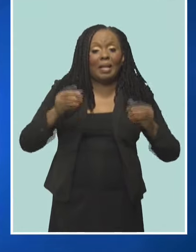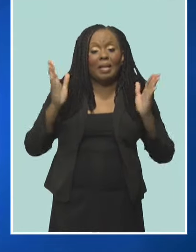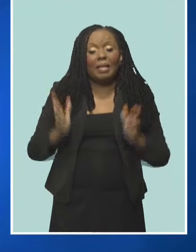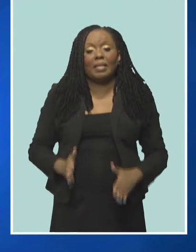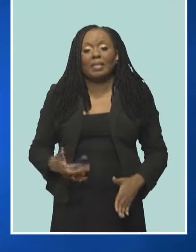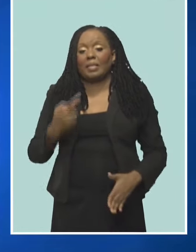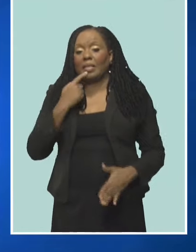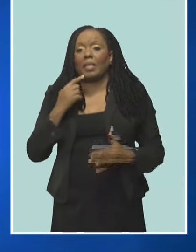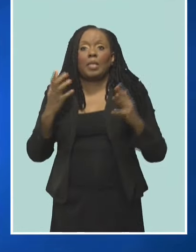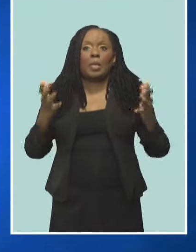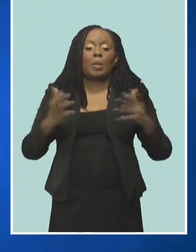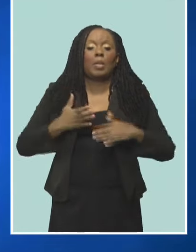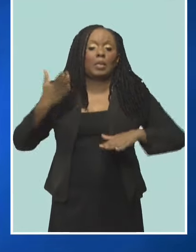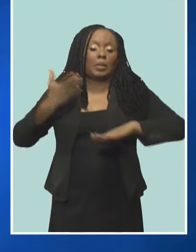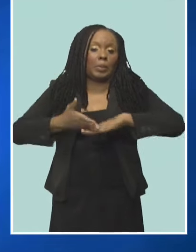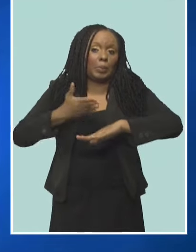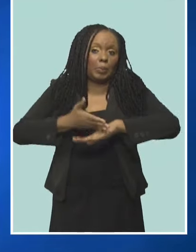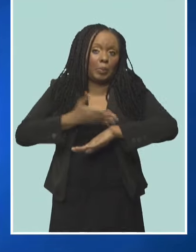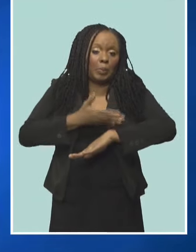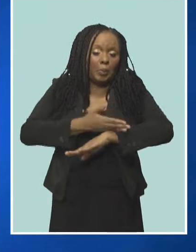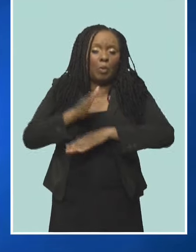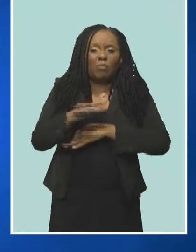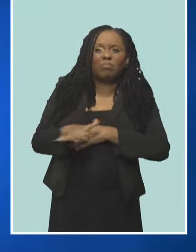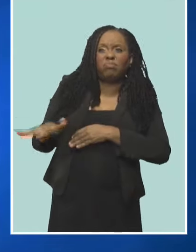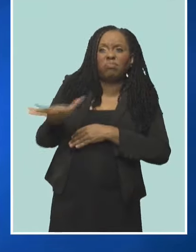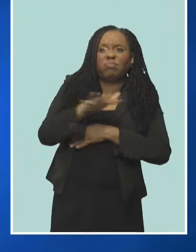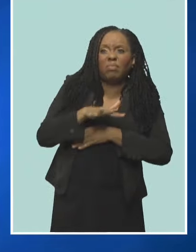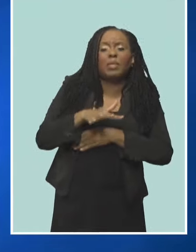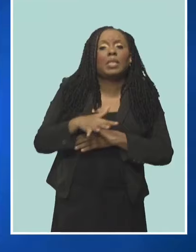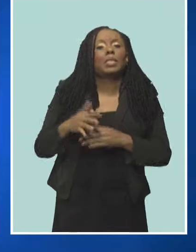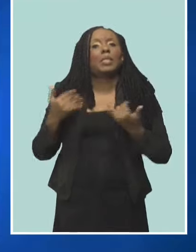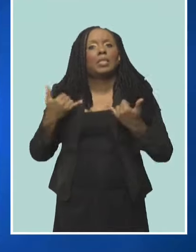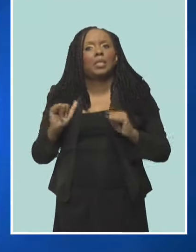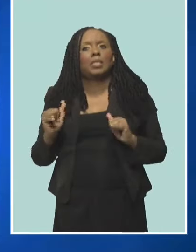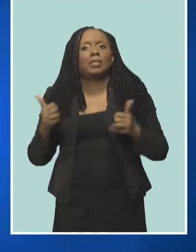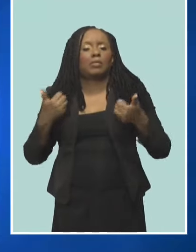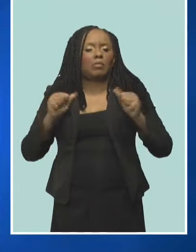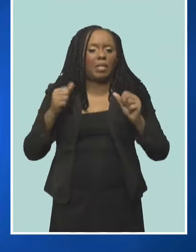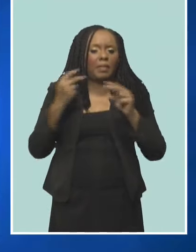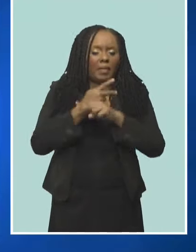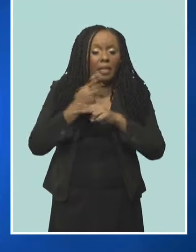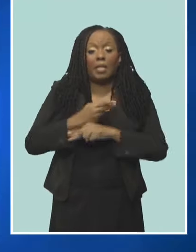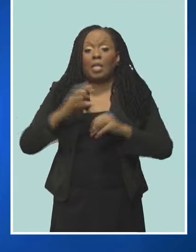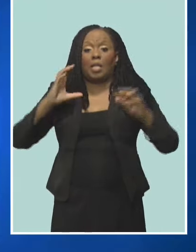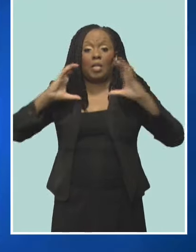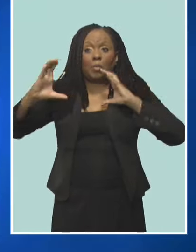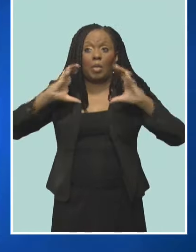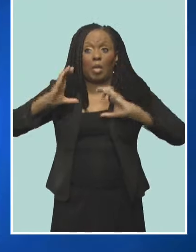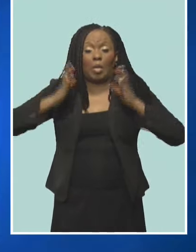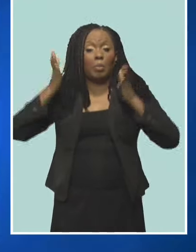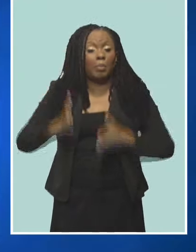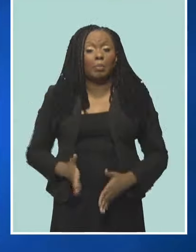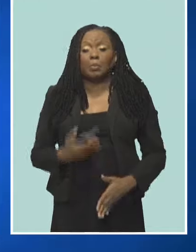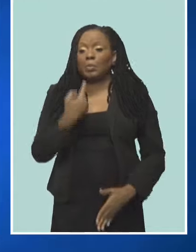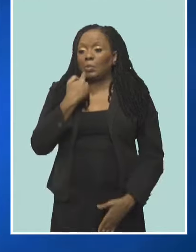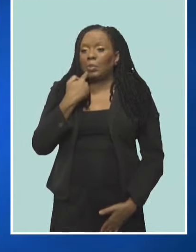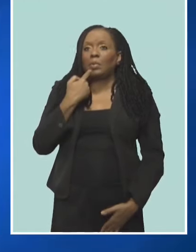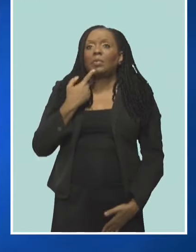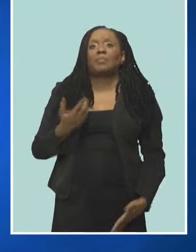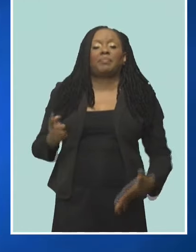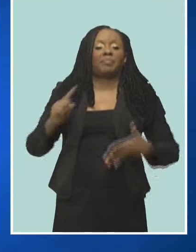efforts to improve conditions for the vendors are still at an initial stage. Communications Officer Robert Maloney says they